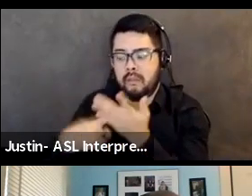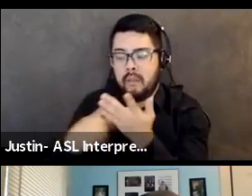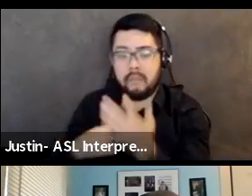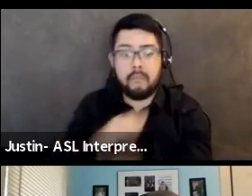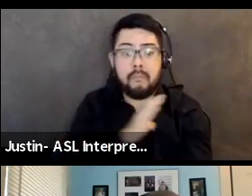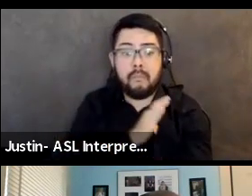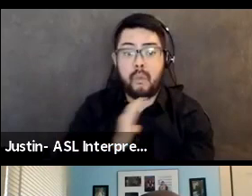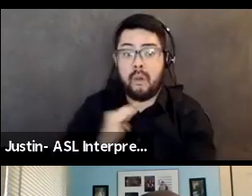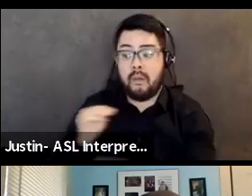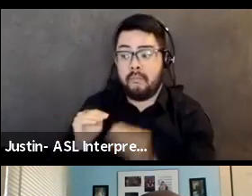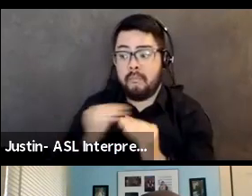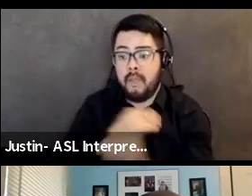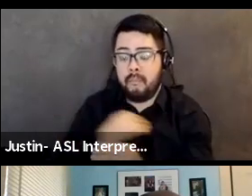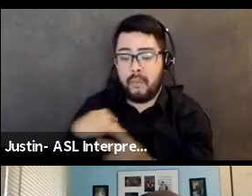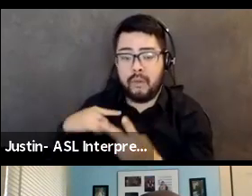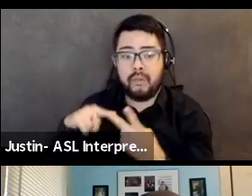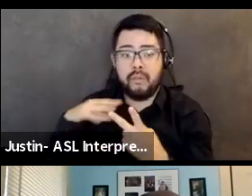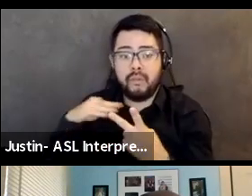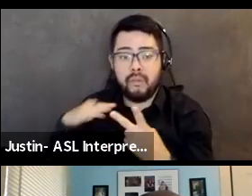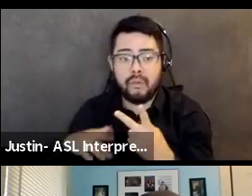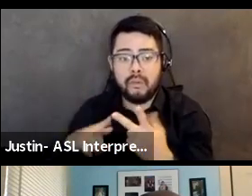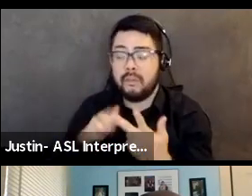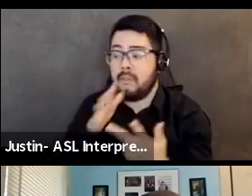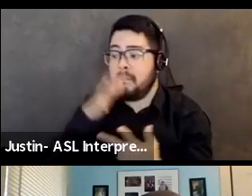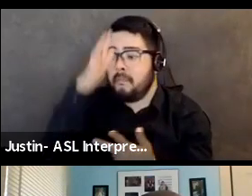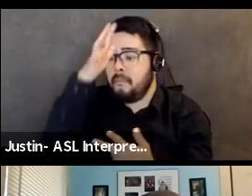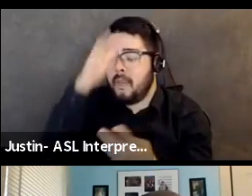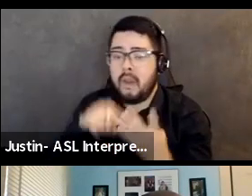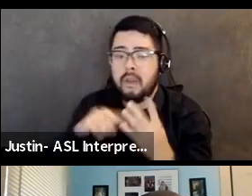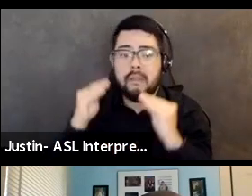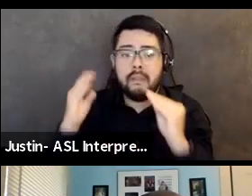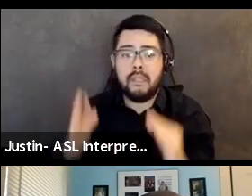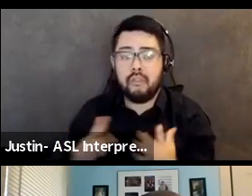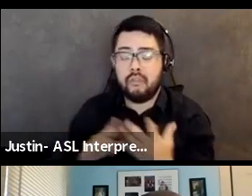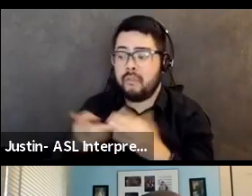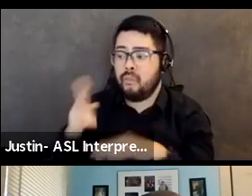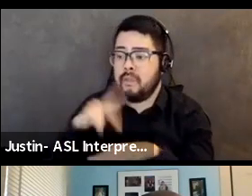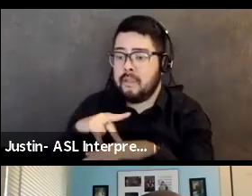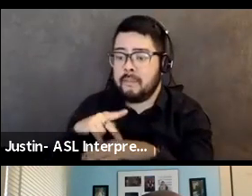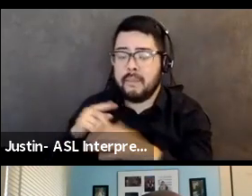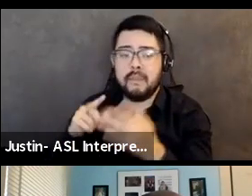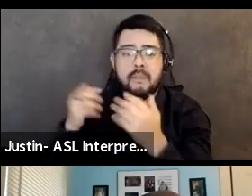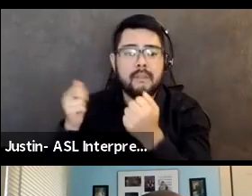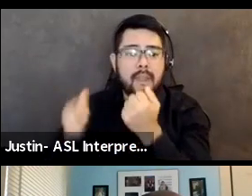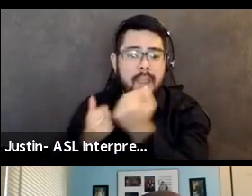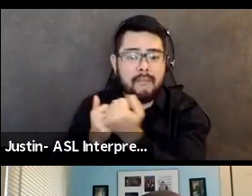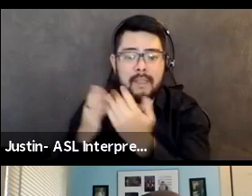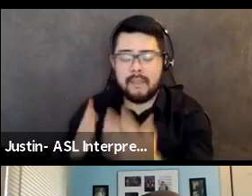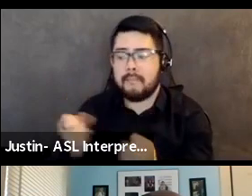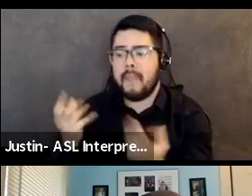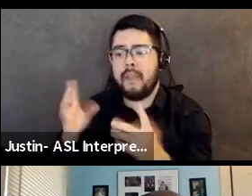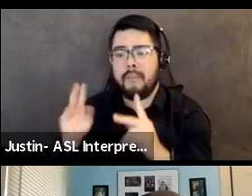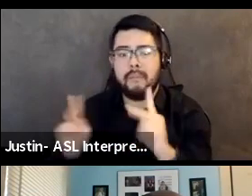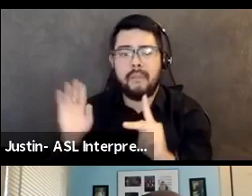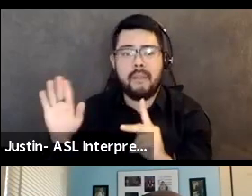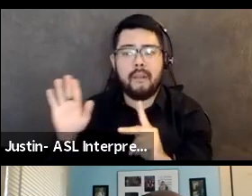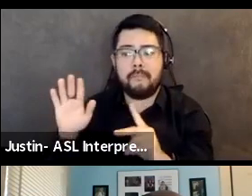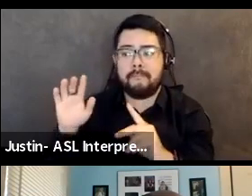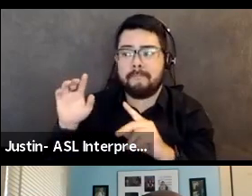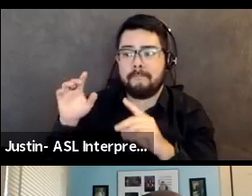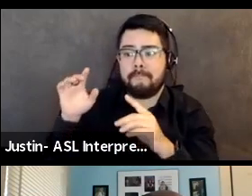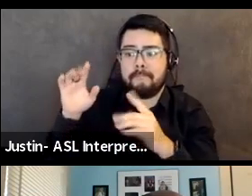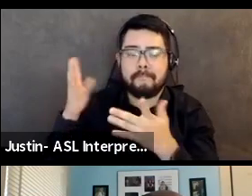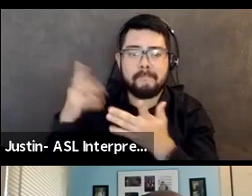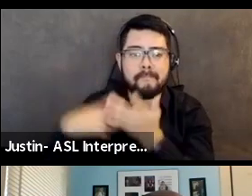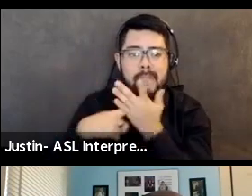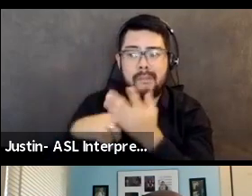students with parents principals teachers advocates with divergent opinions i think the main